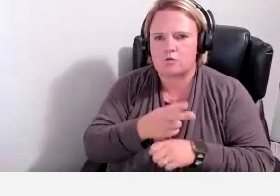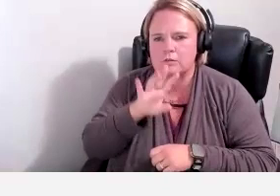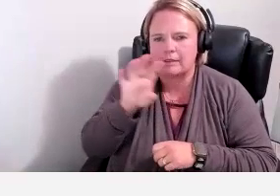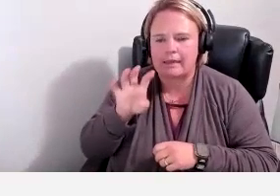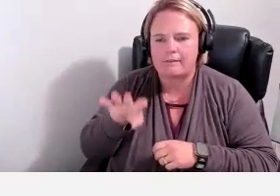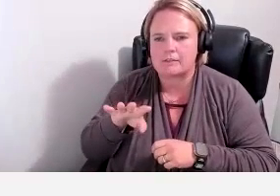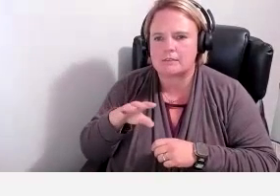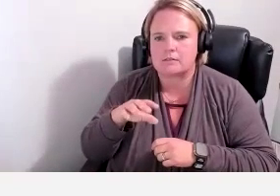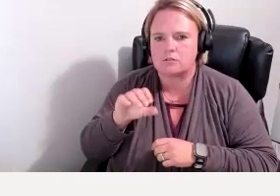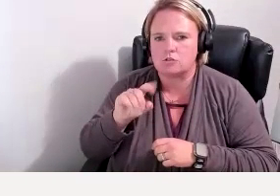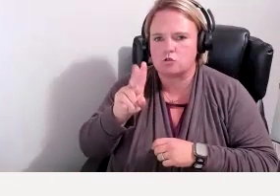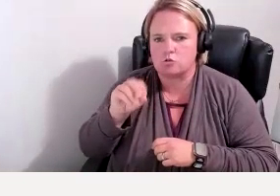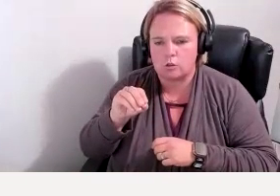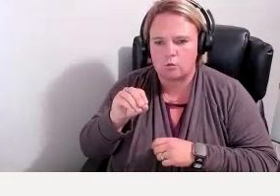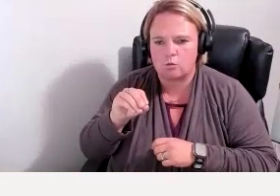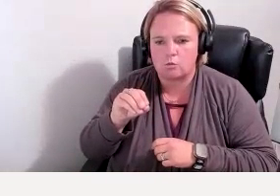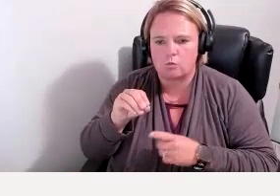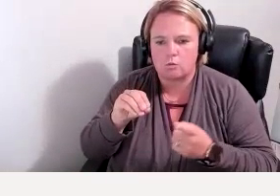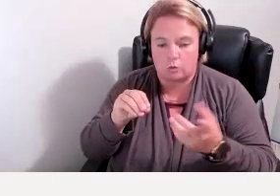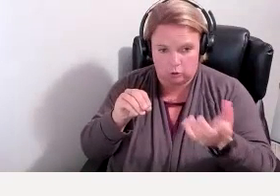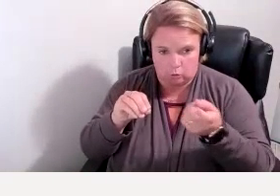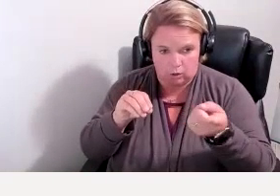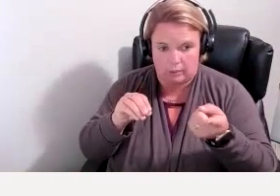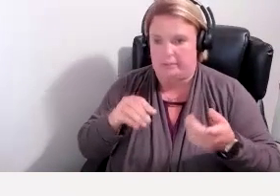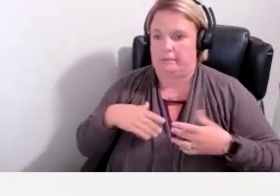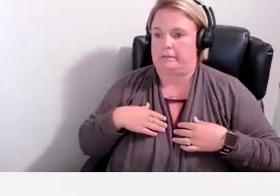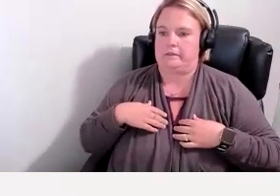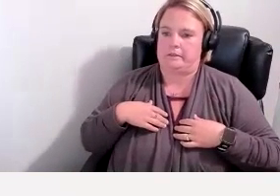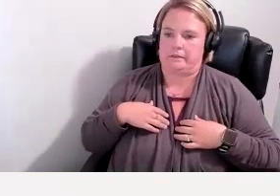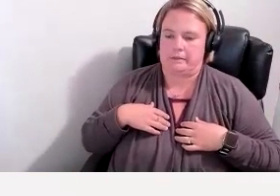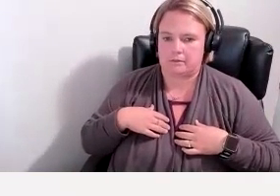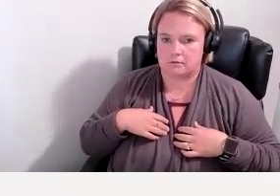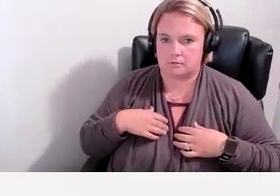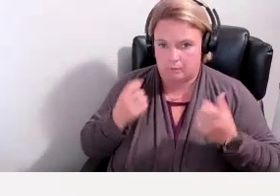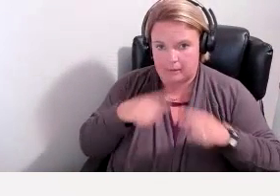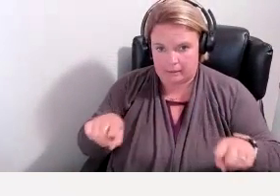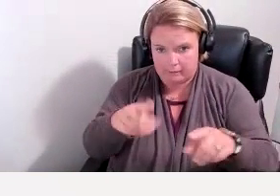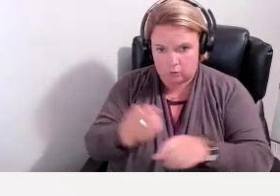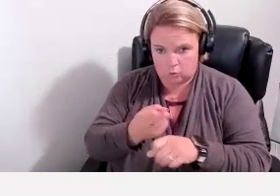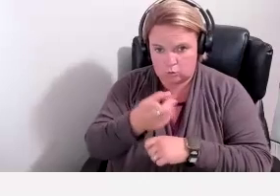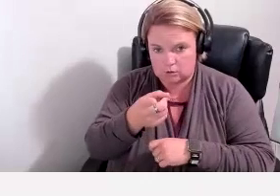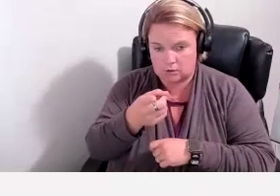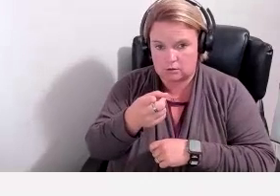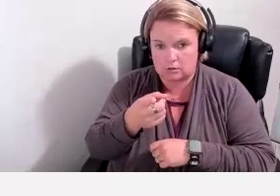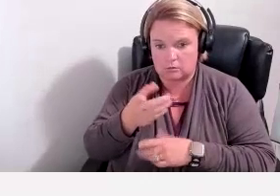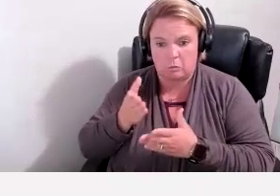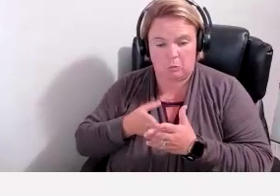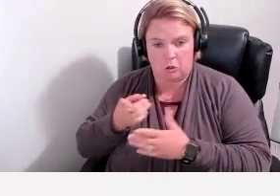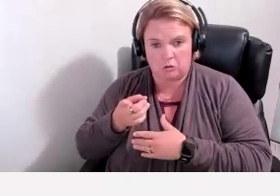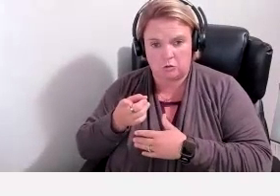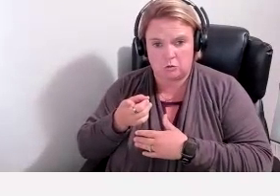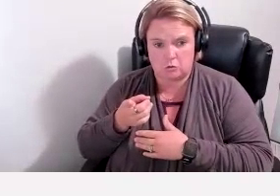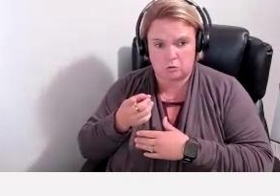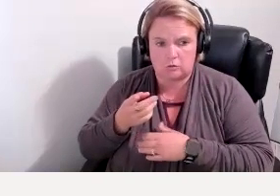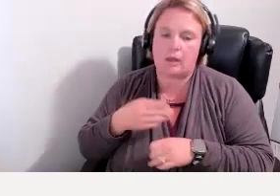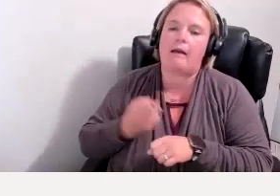Yeah, I want to. you wanted to, and they're like, but the rest of you, I just heard of it and you use it? Do you I've use it?